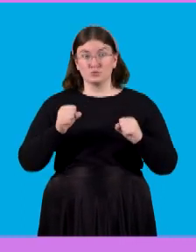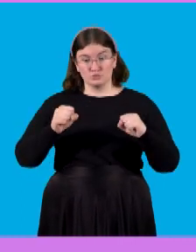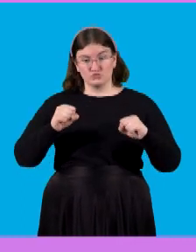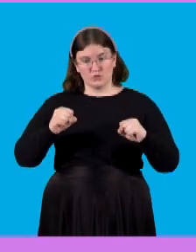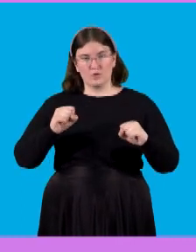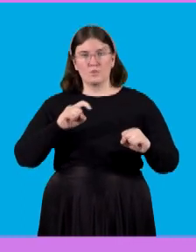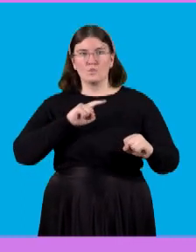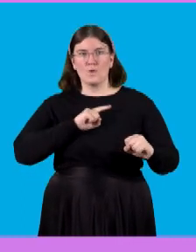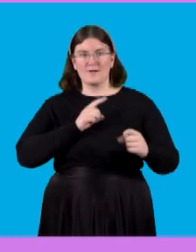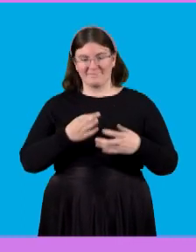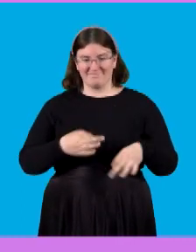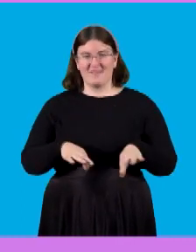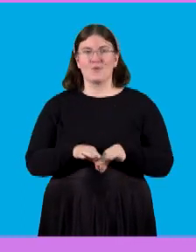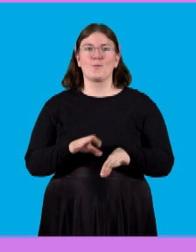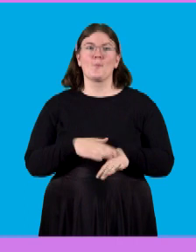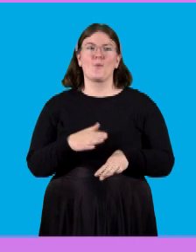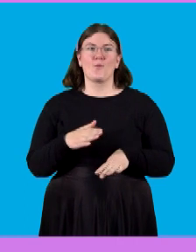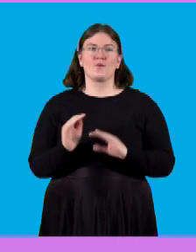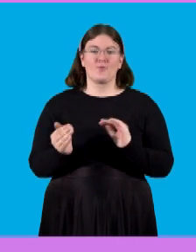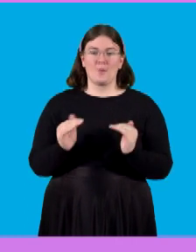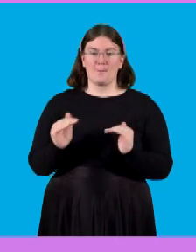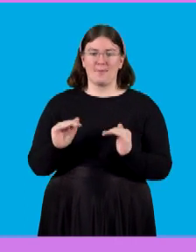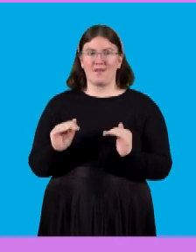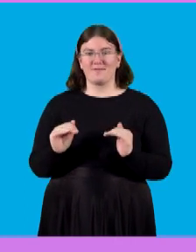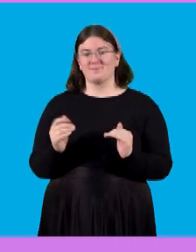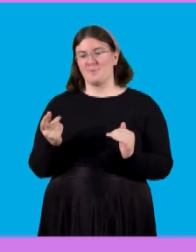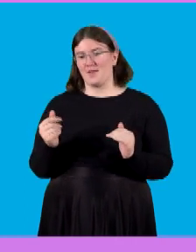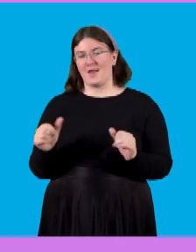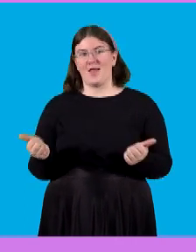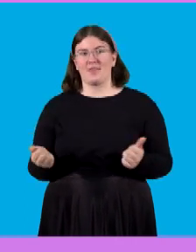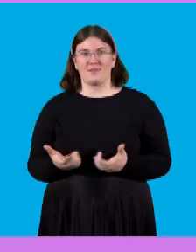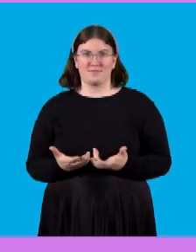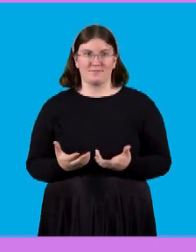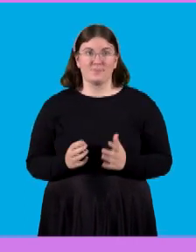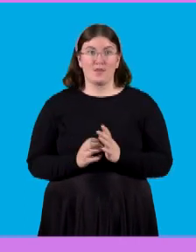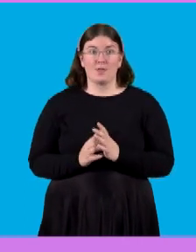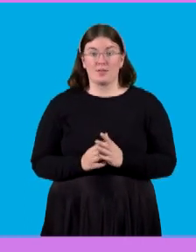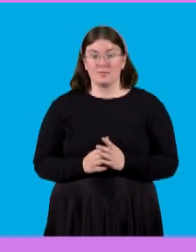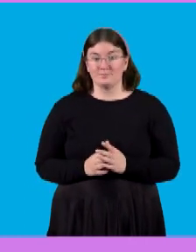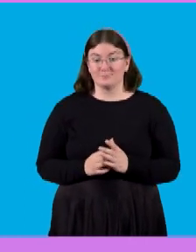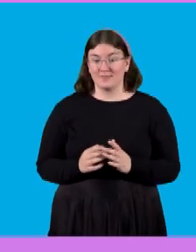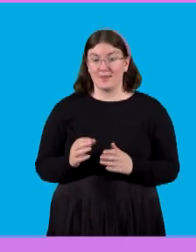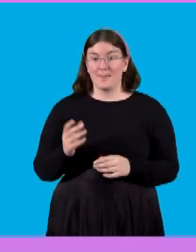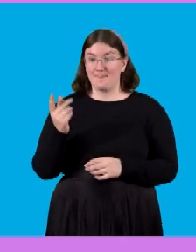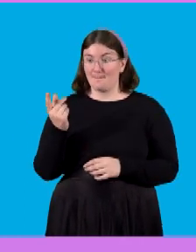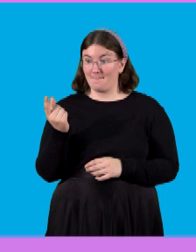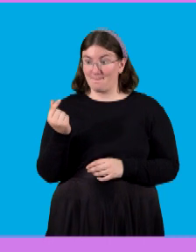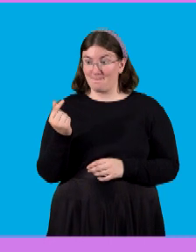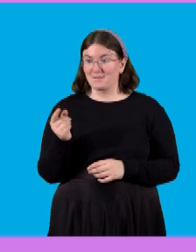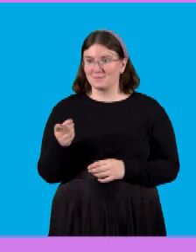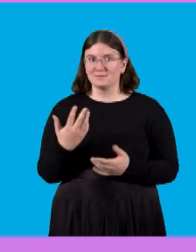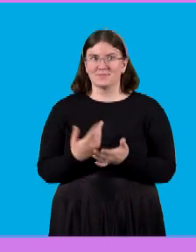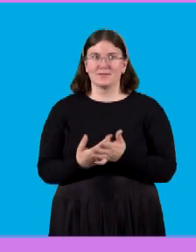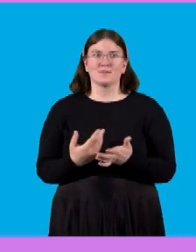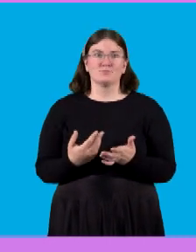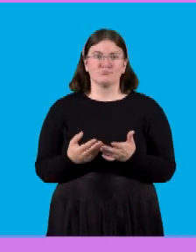be strong when it is worth more, right? Relative to other currencies. An example, when one unit of a currency trades for